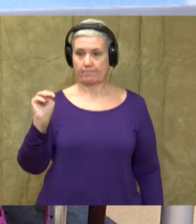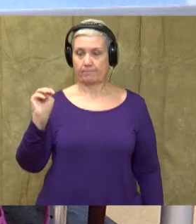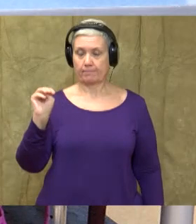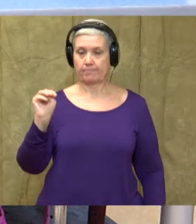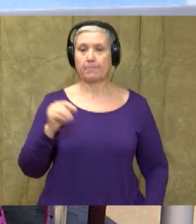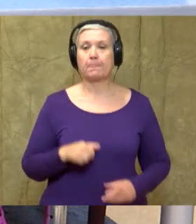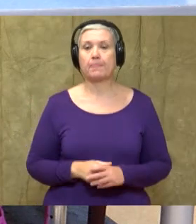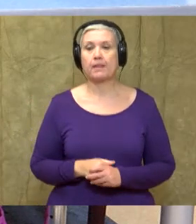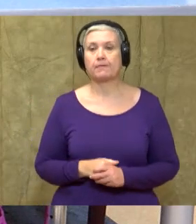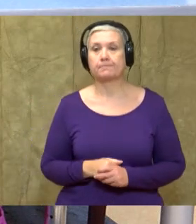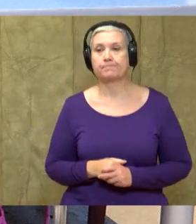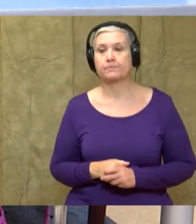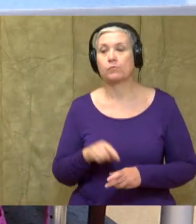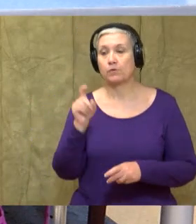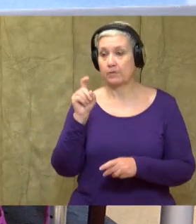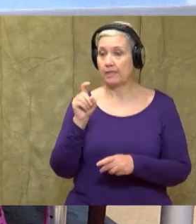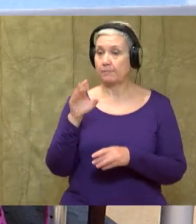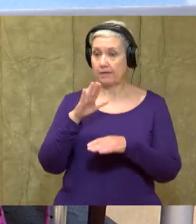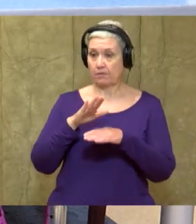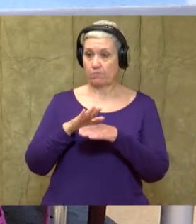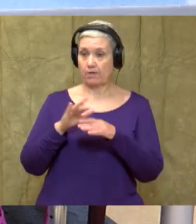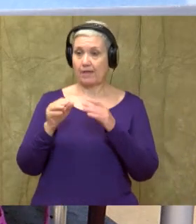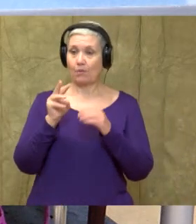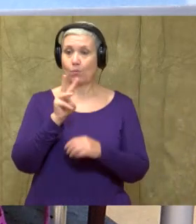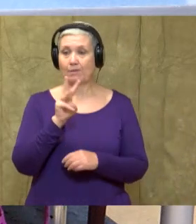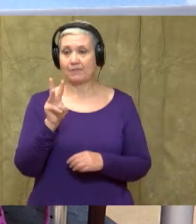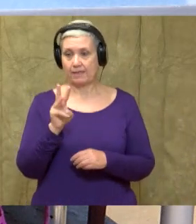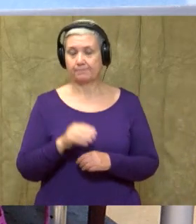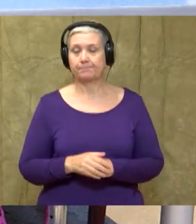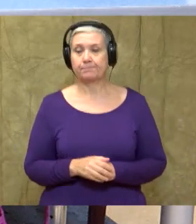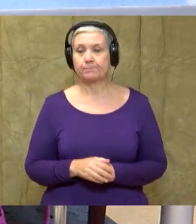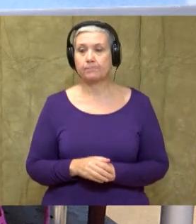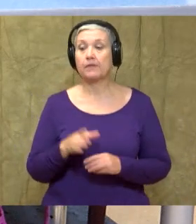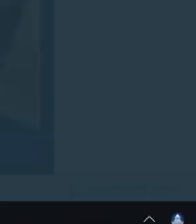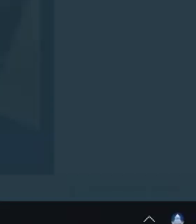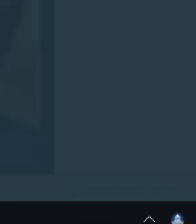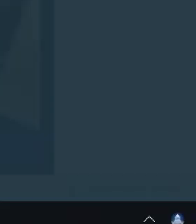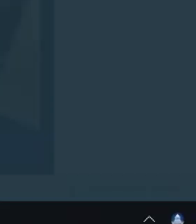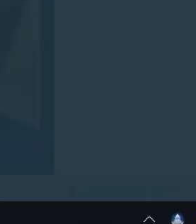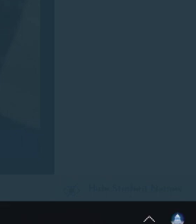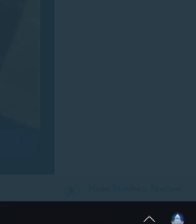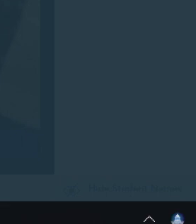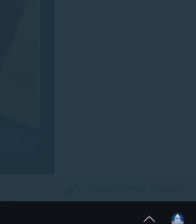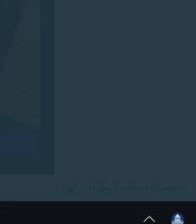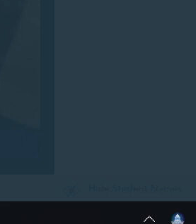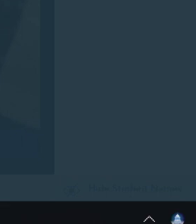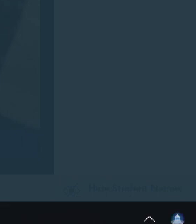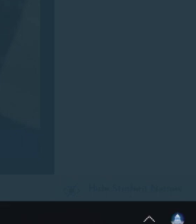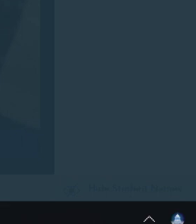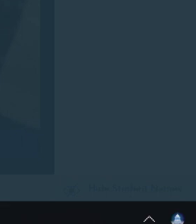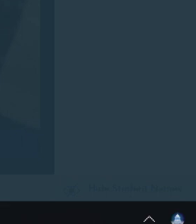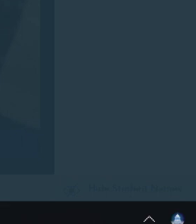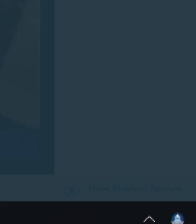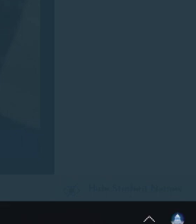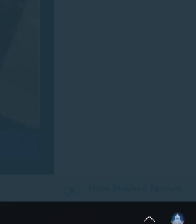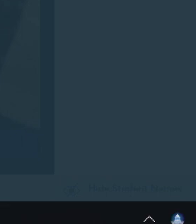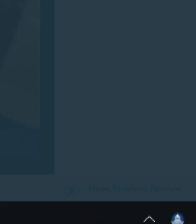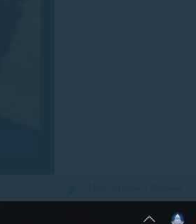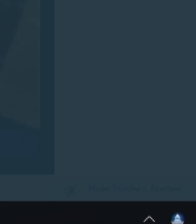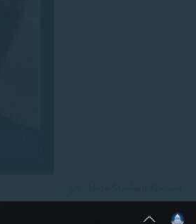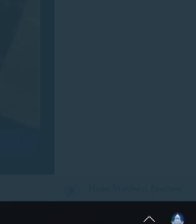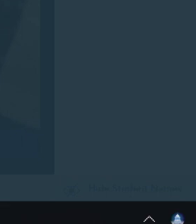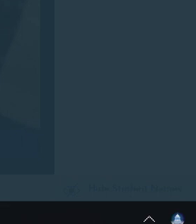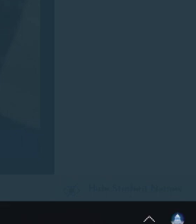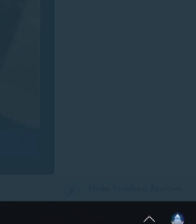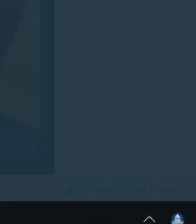www.nearpod.com. And once you get to the website, you should see a place where you'll be able to enter a code. And